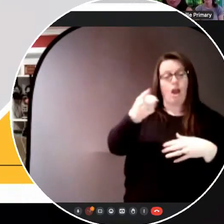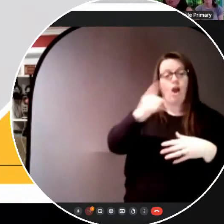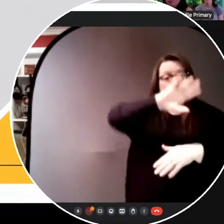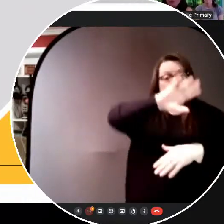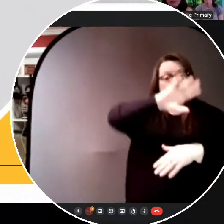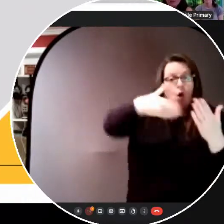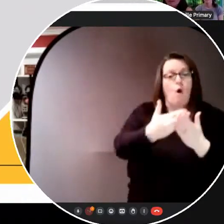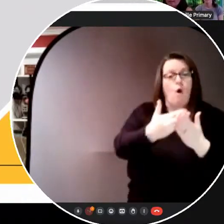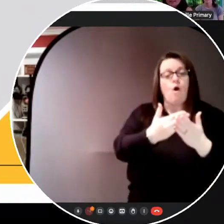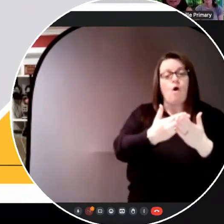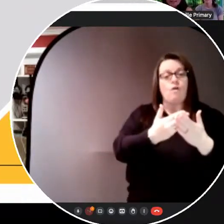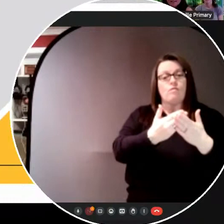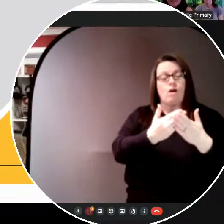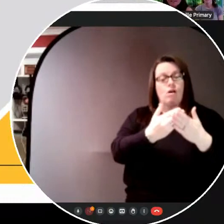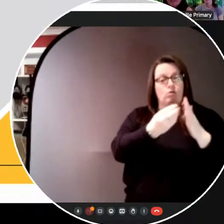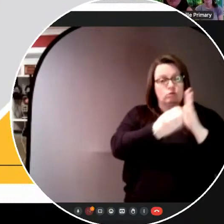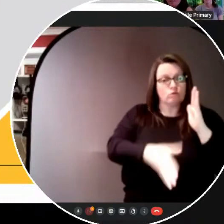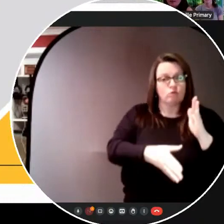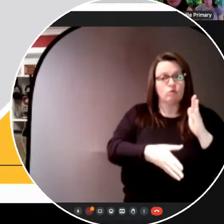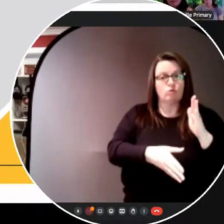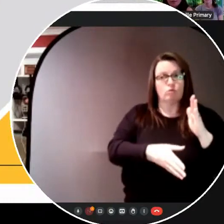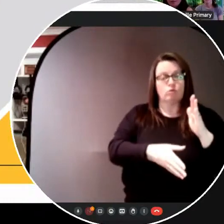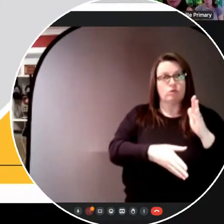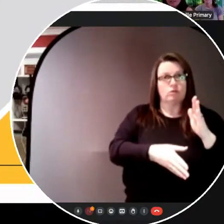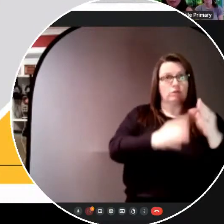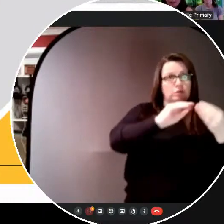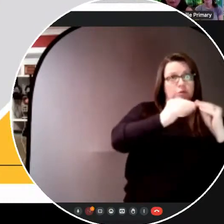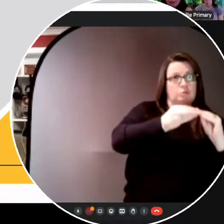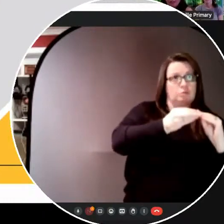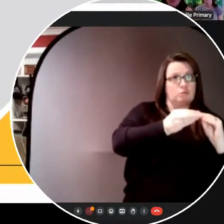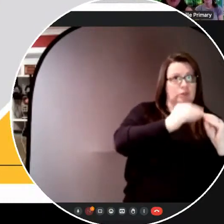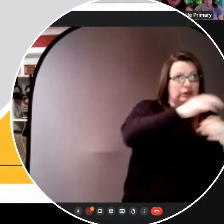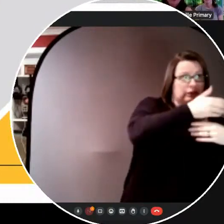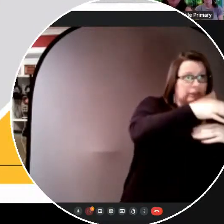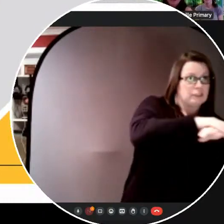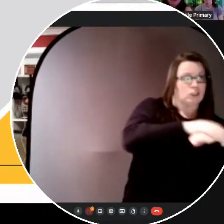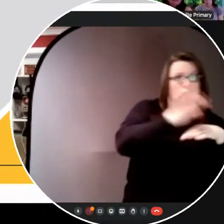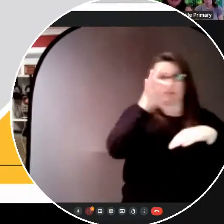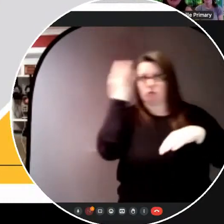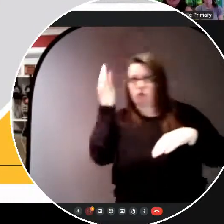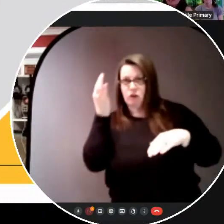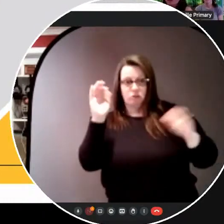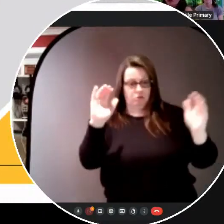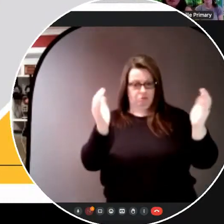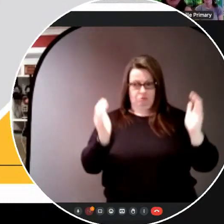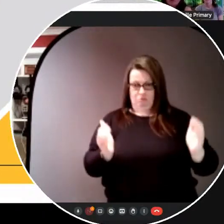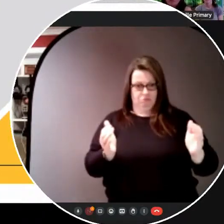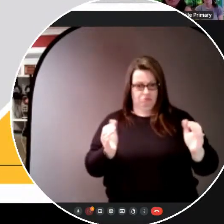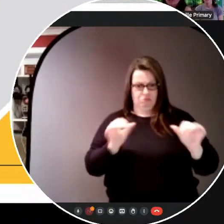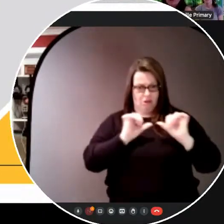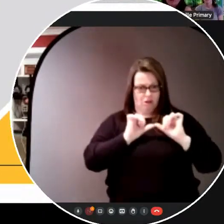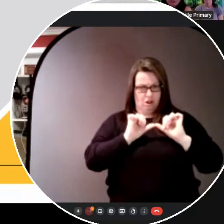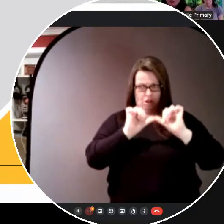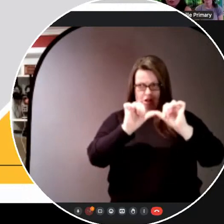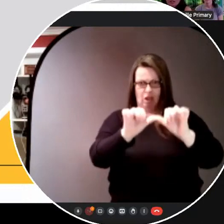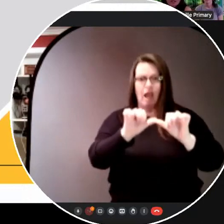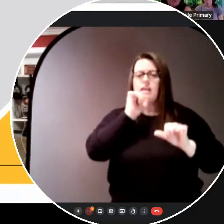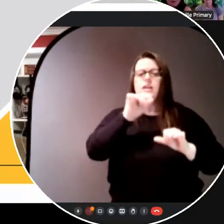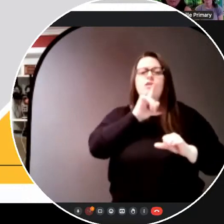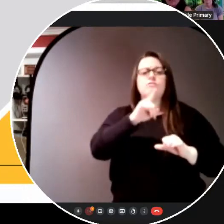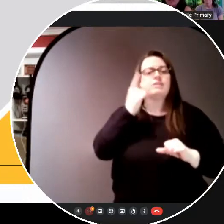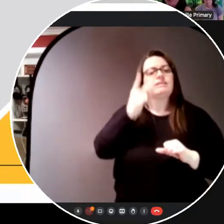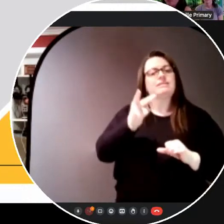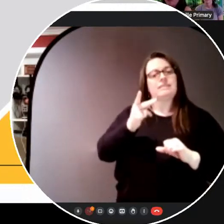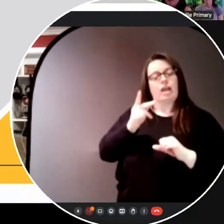to English remains consistent, and even in the past few years has increased. So we're not seeing a decline in the percentage of the children